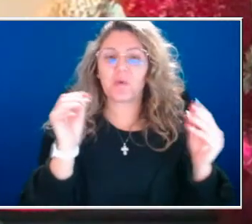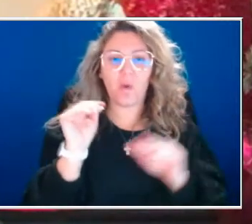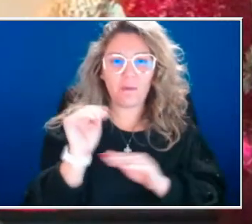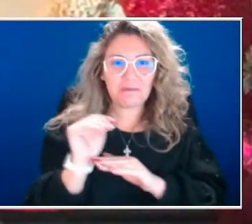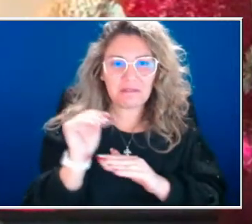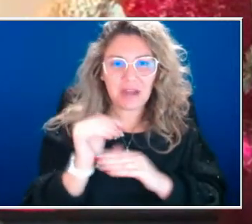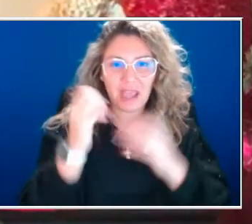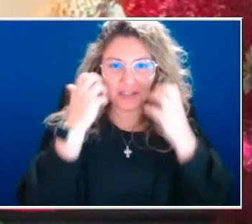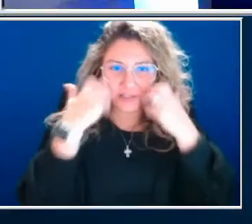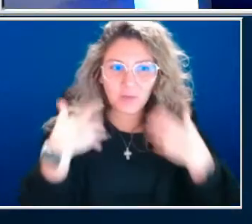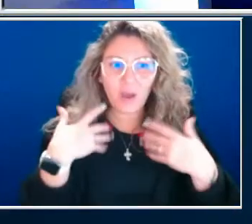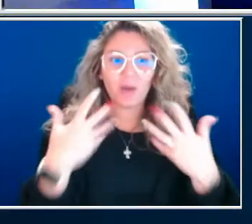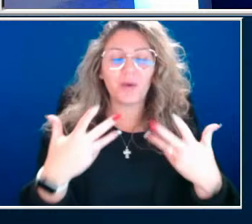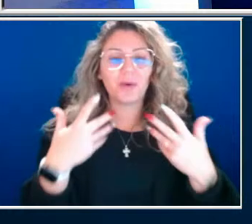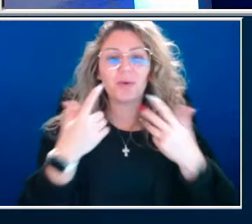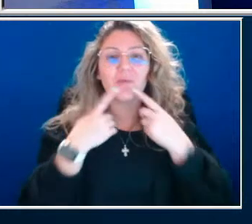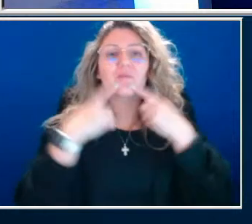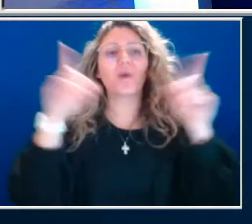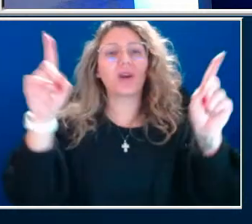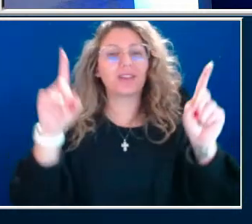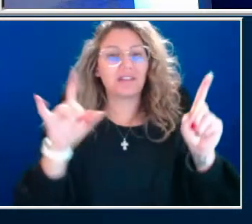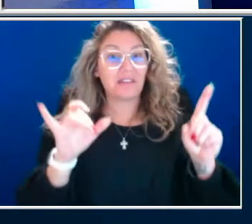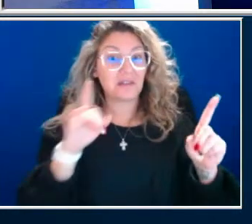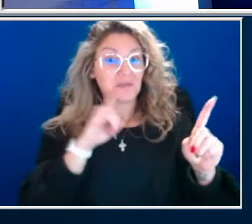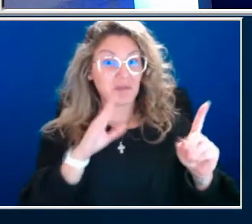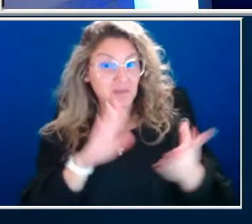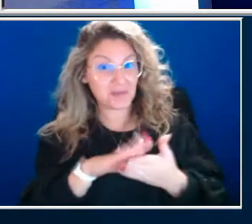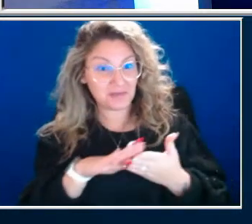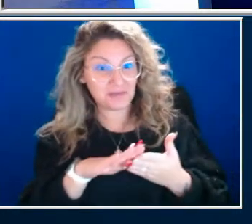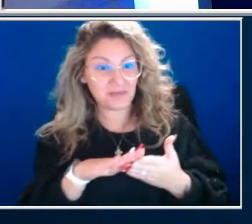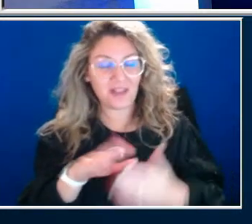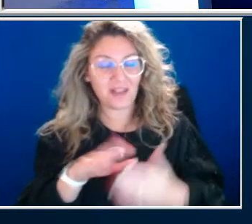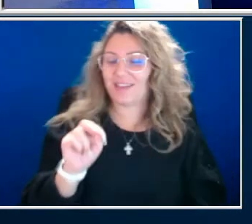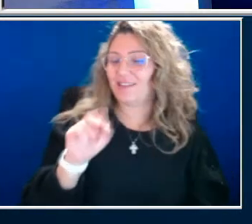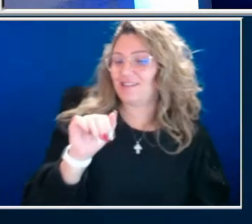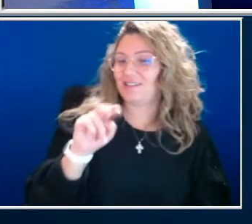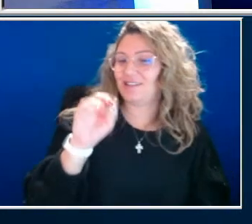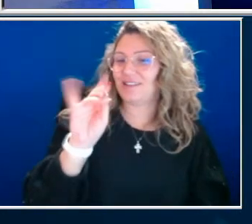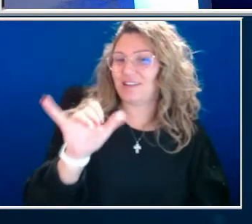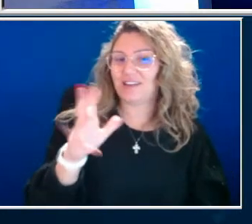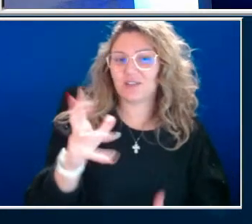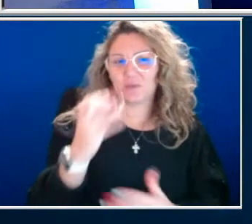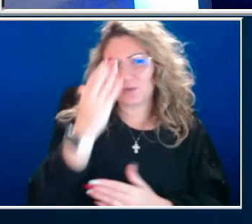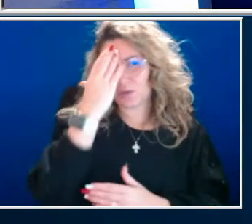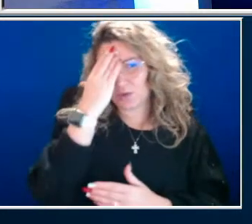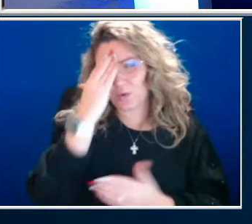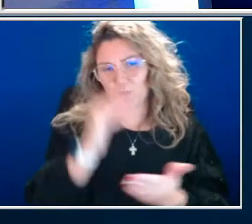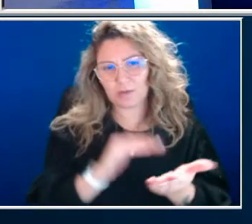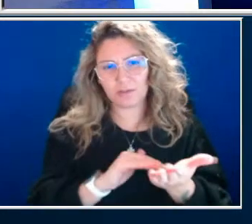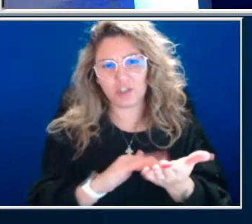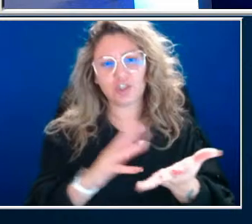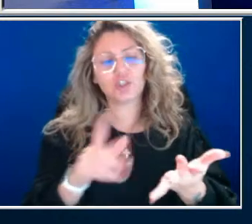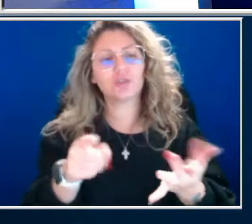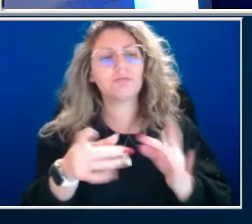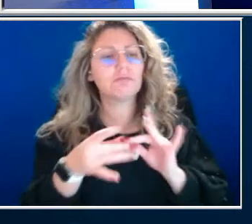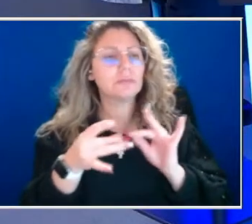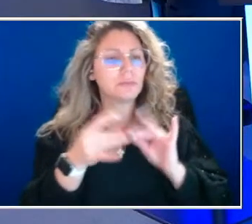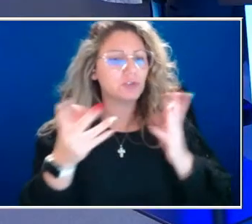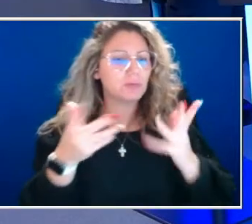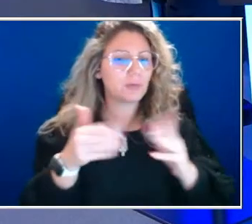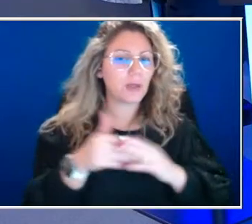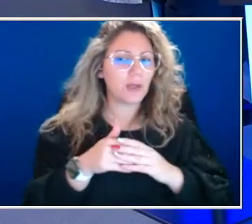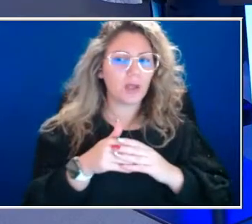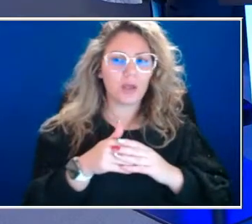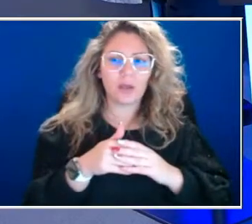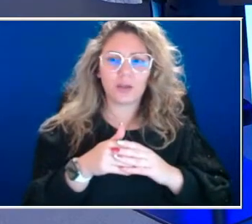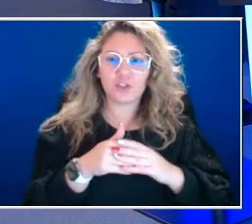have really worked. Ooh, that sounds really nice. Nancy wants to know, Dr. Meister, and you may have mentioned it, but do hormones play